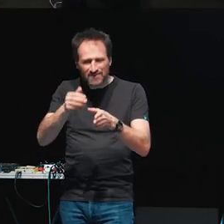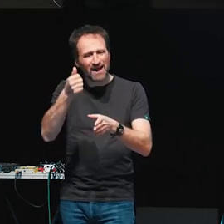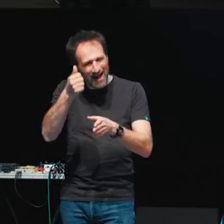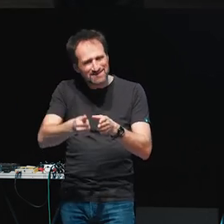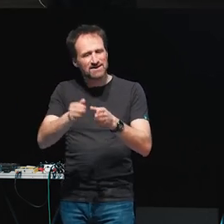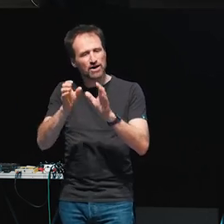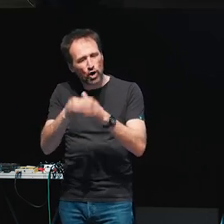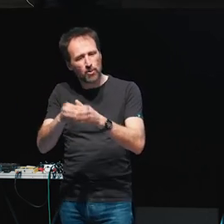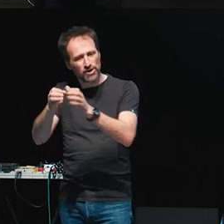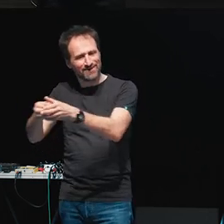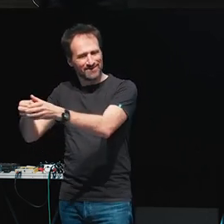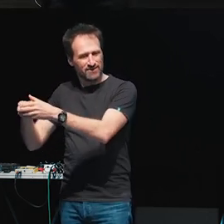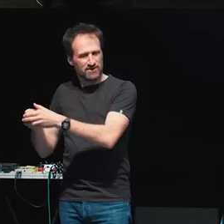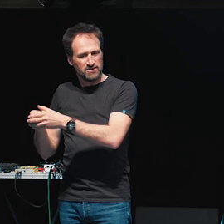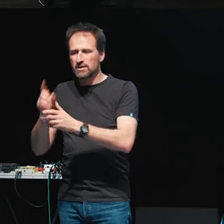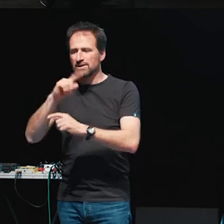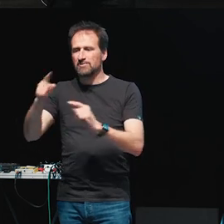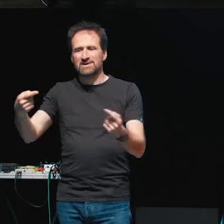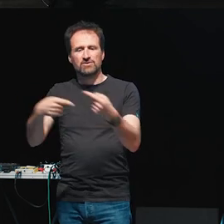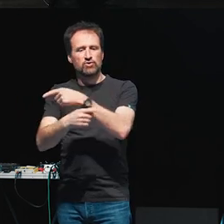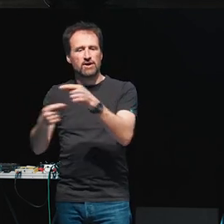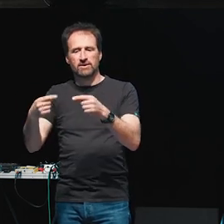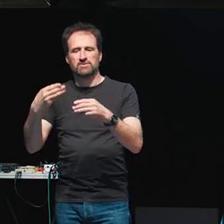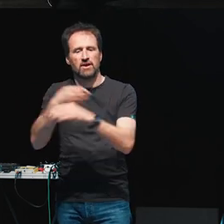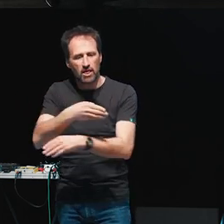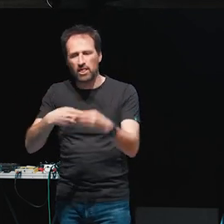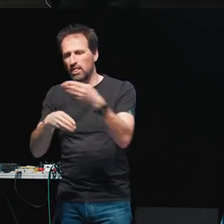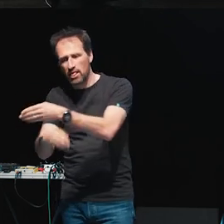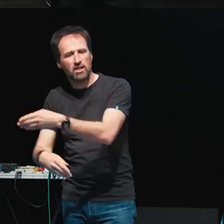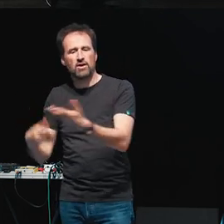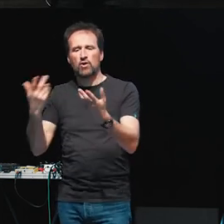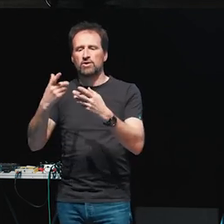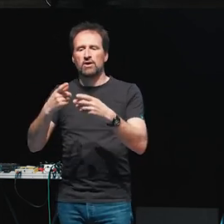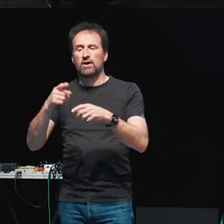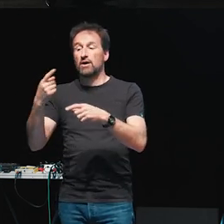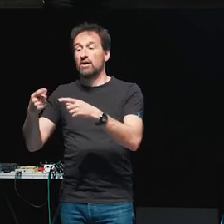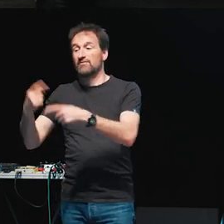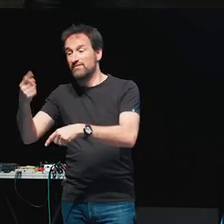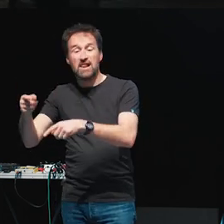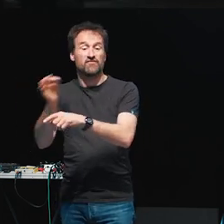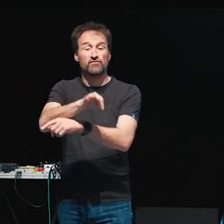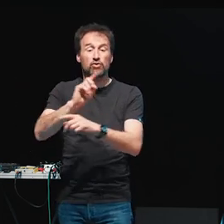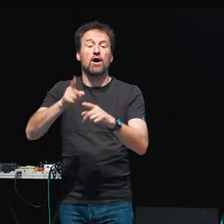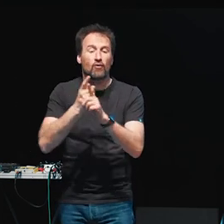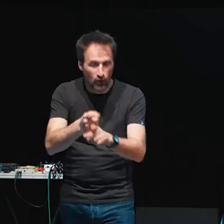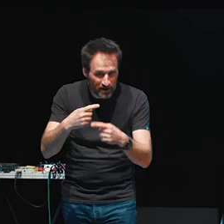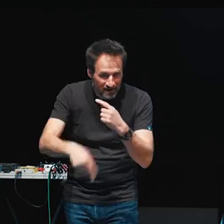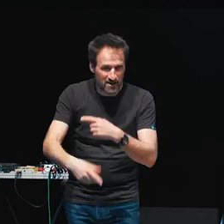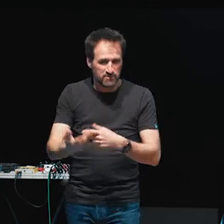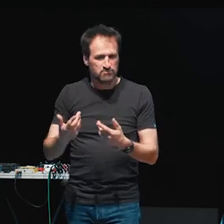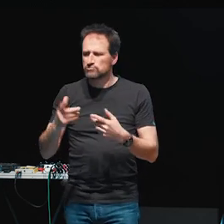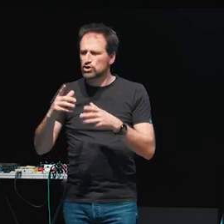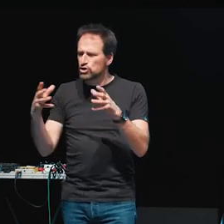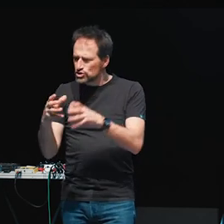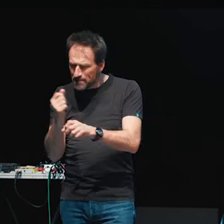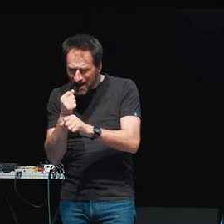don't actually interfere with one another or break one another, and they can actually talk to each other, collaborate when it's necessary for their parts to